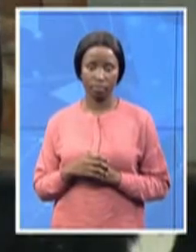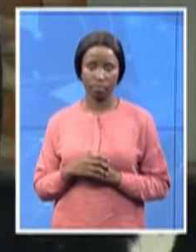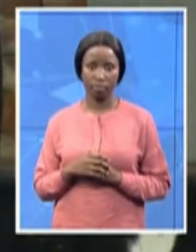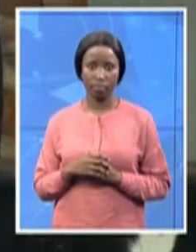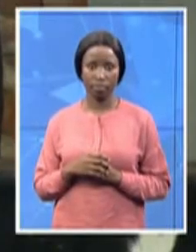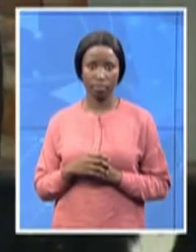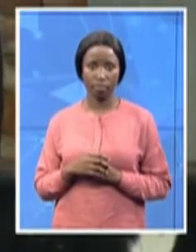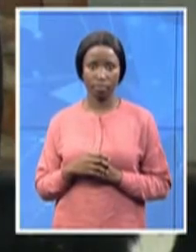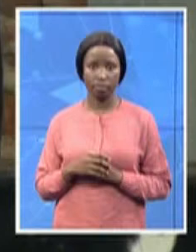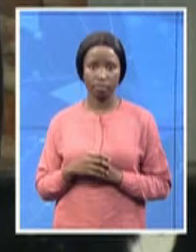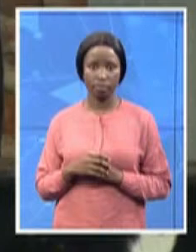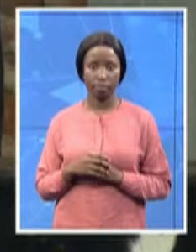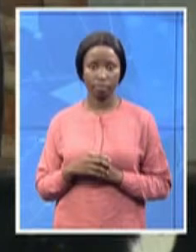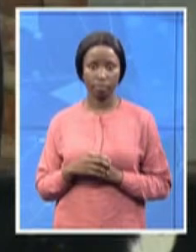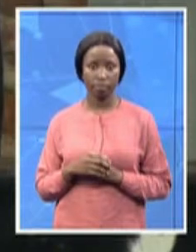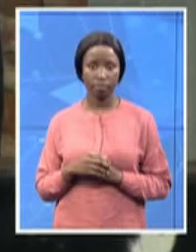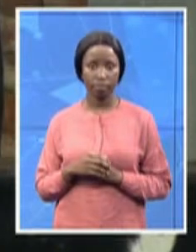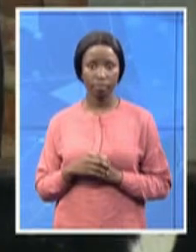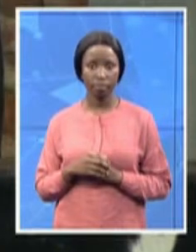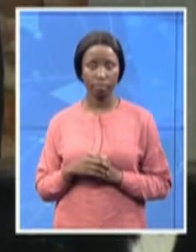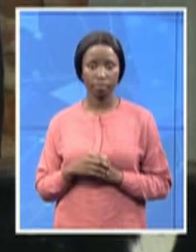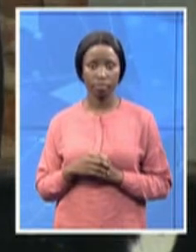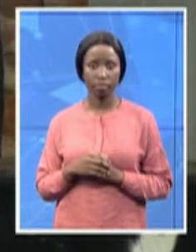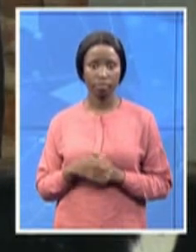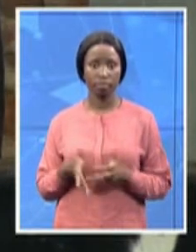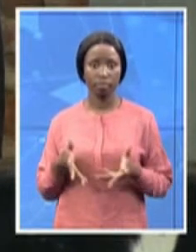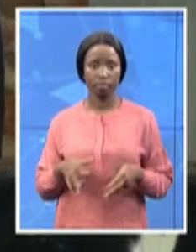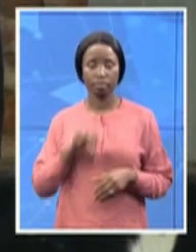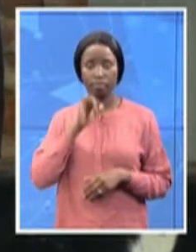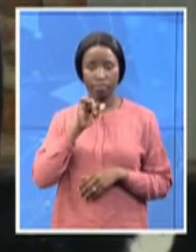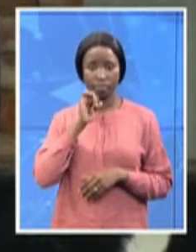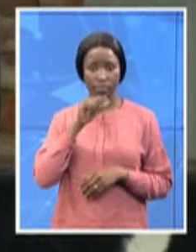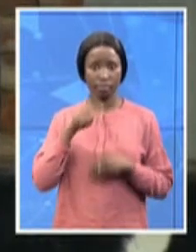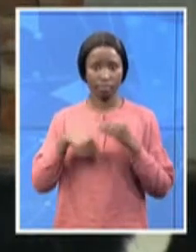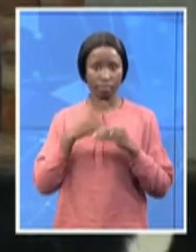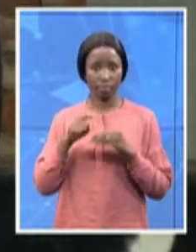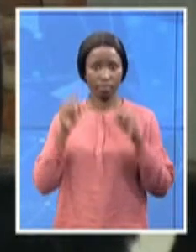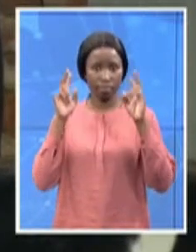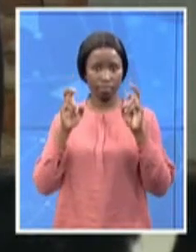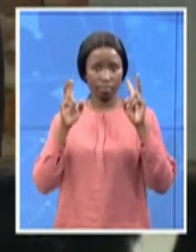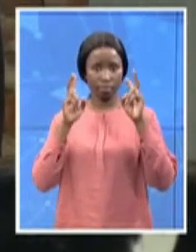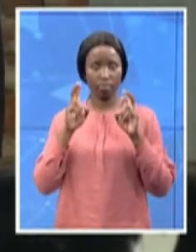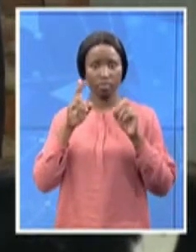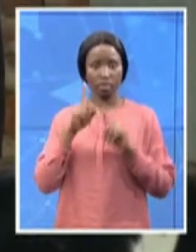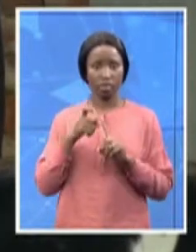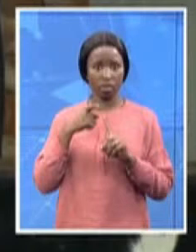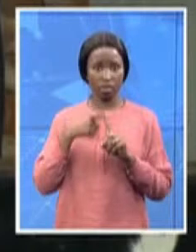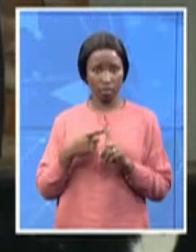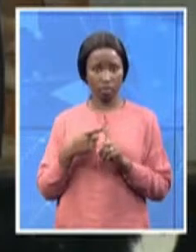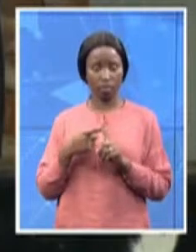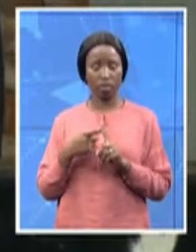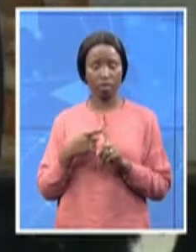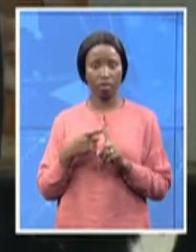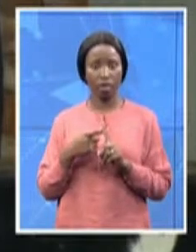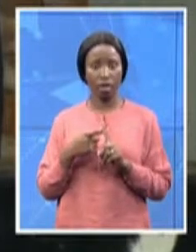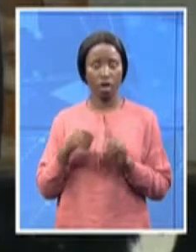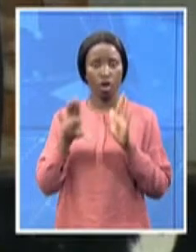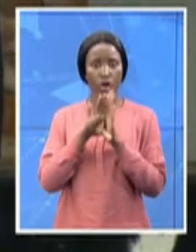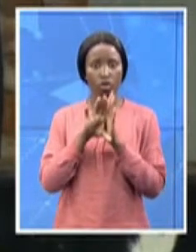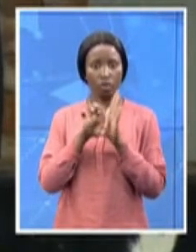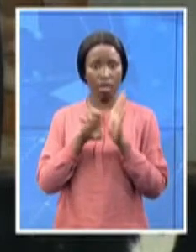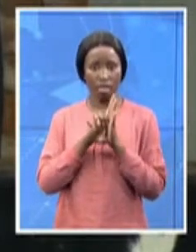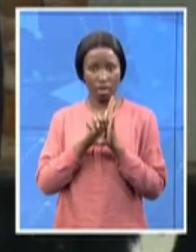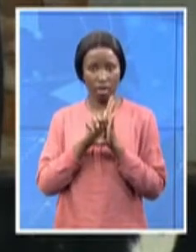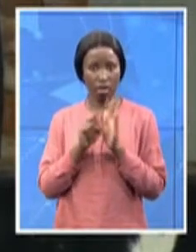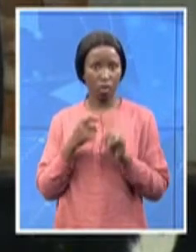This matter concerns enforcing the Executive Code of Ethics that was drawn up by the President of the